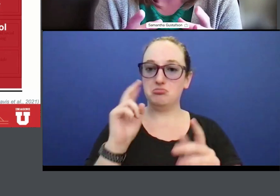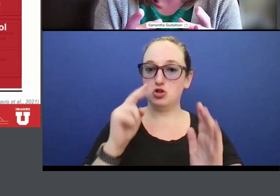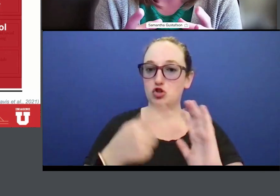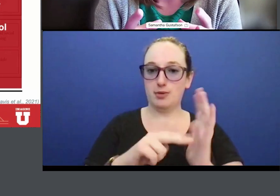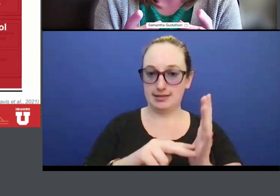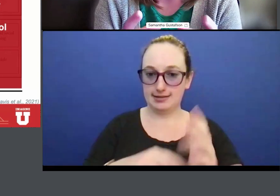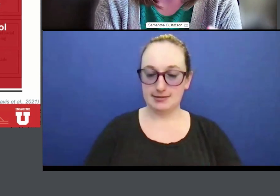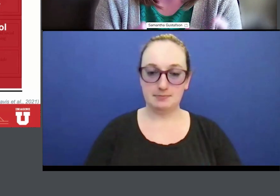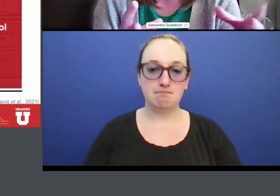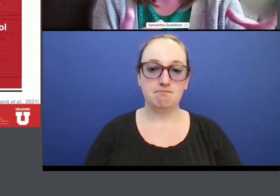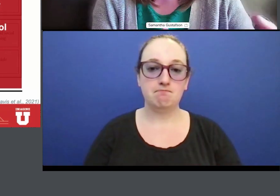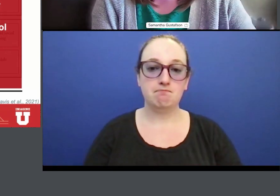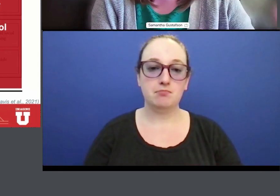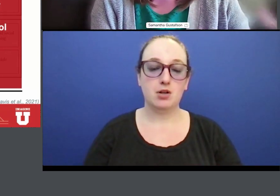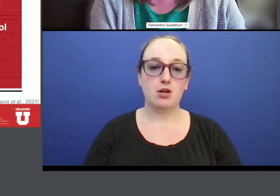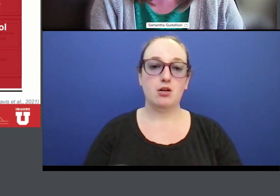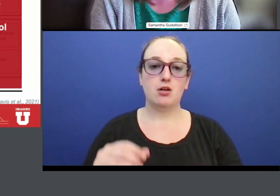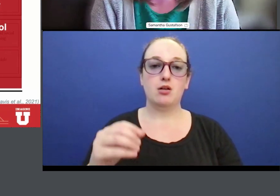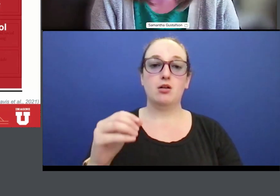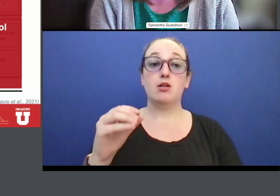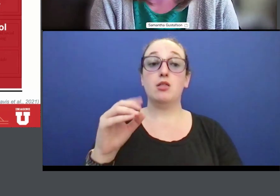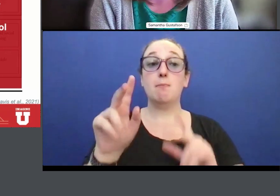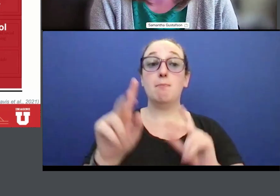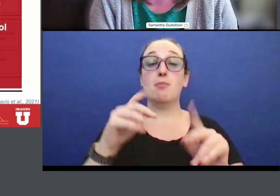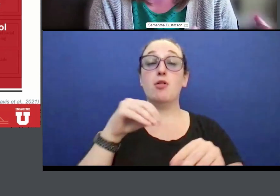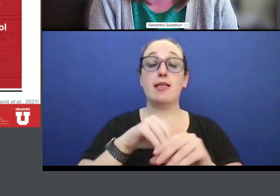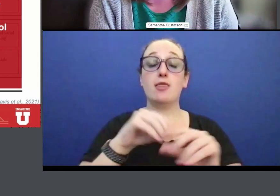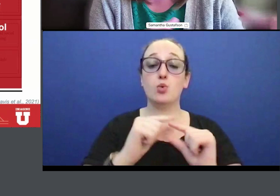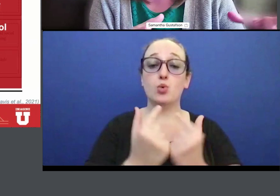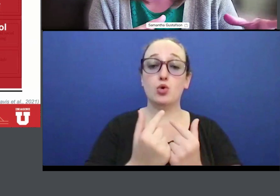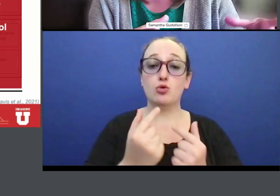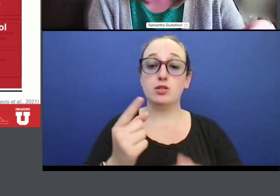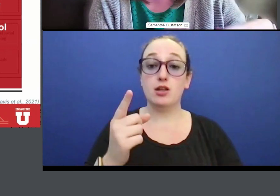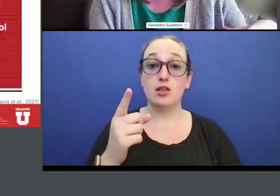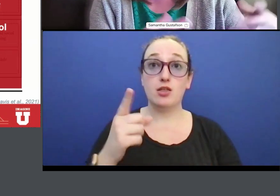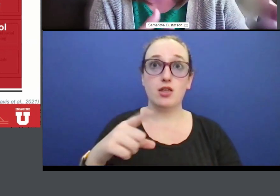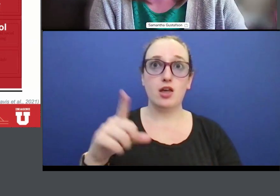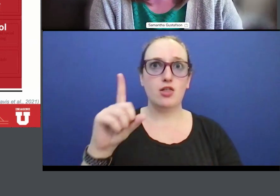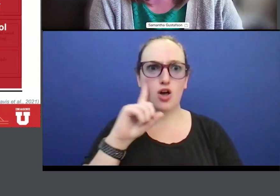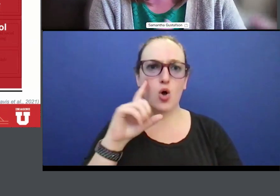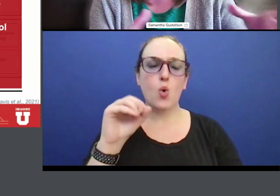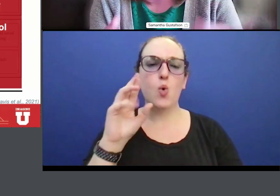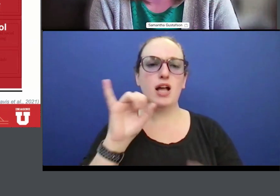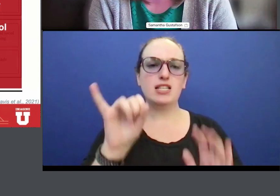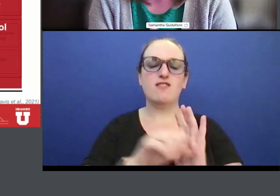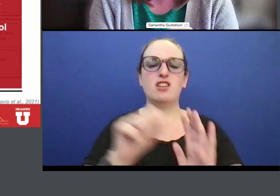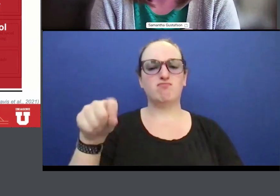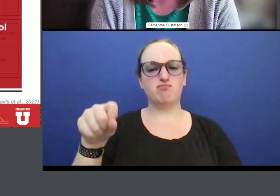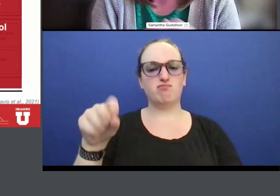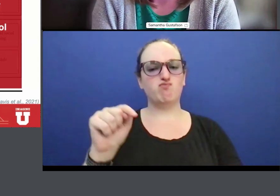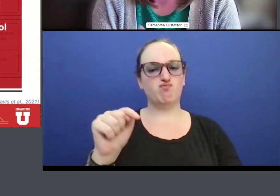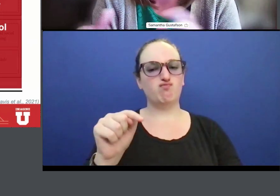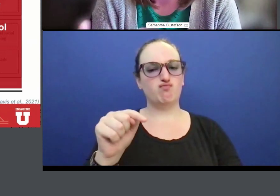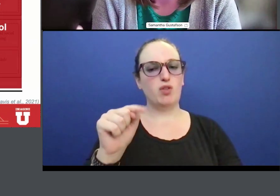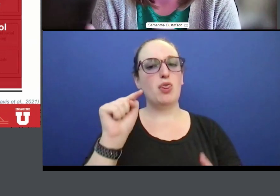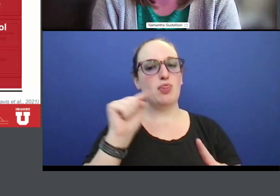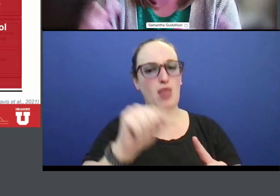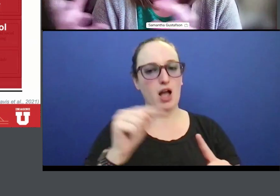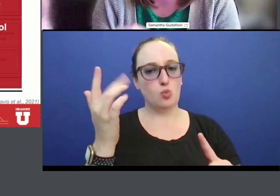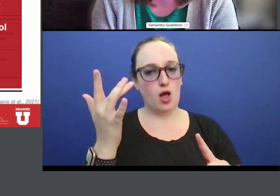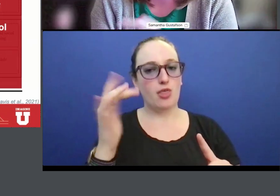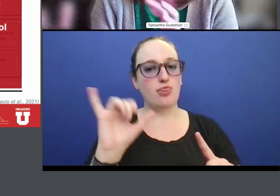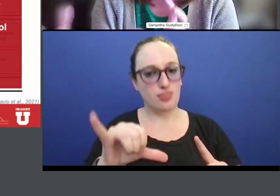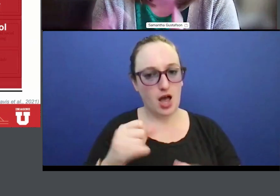um, that people in these focus groups thought that, or they identified as being